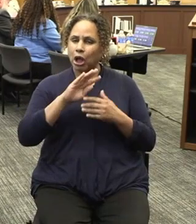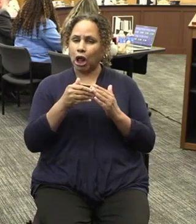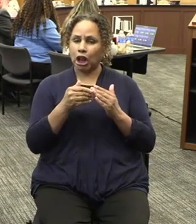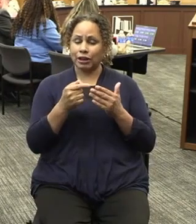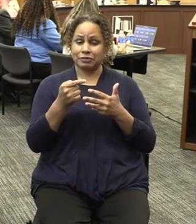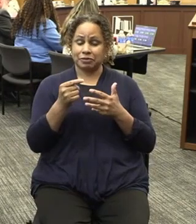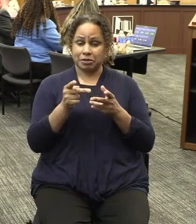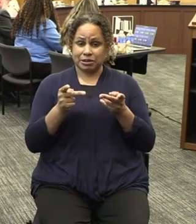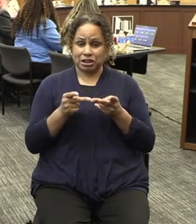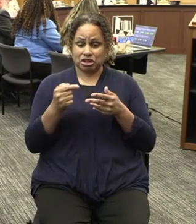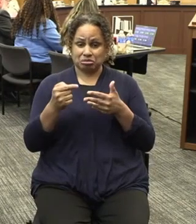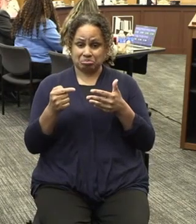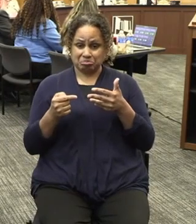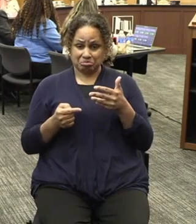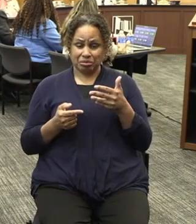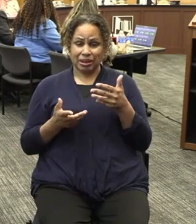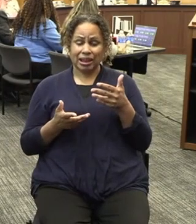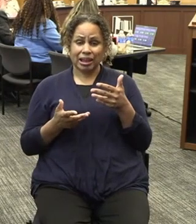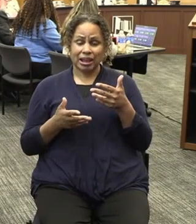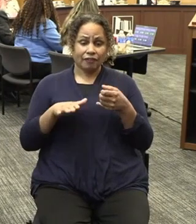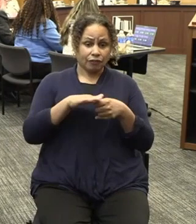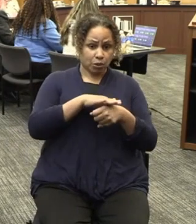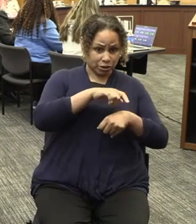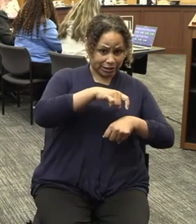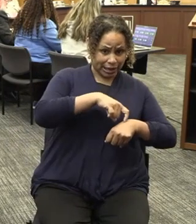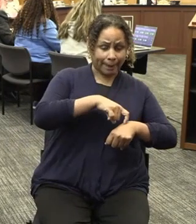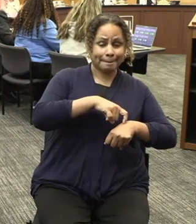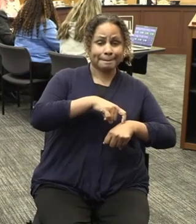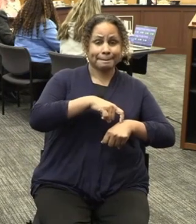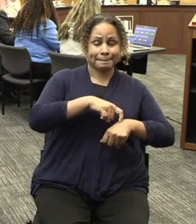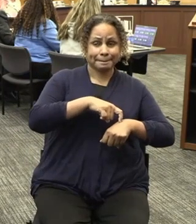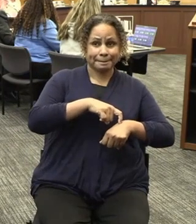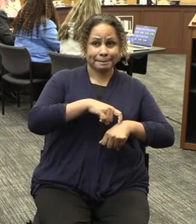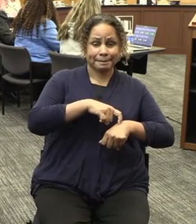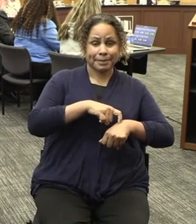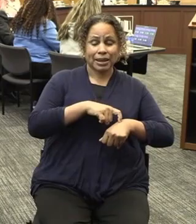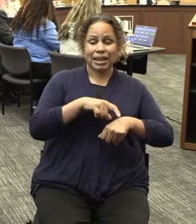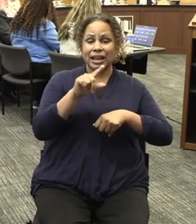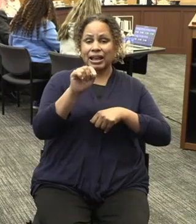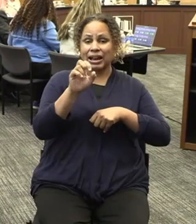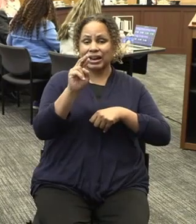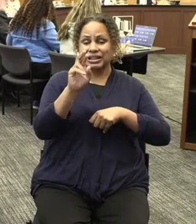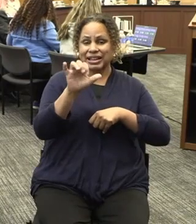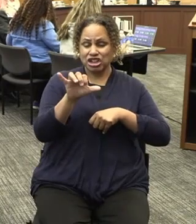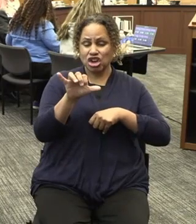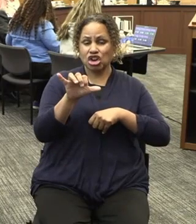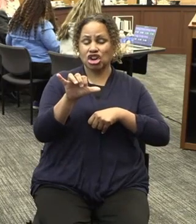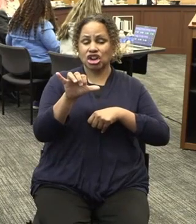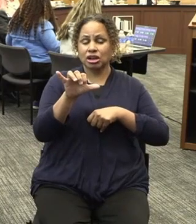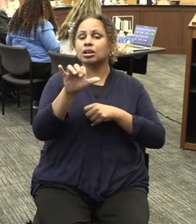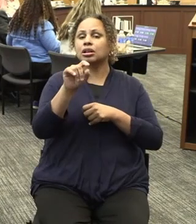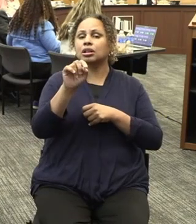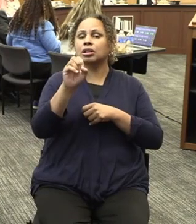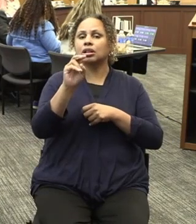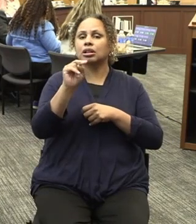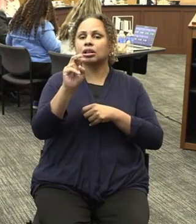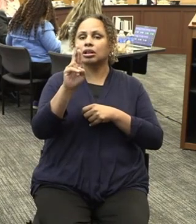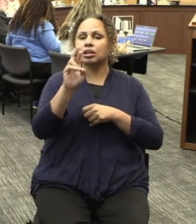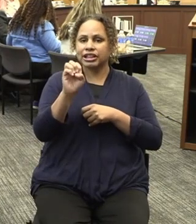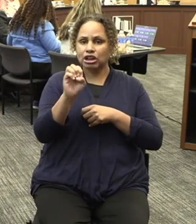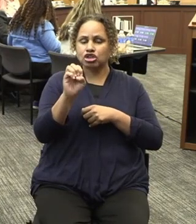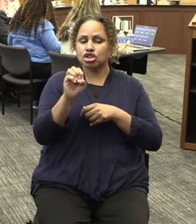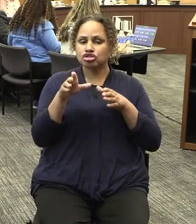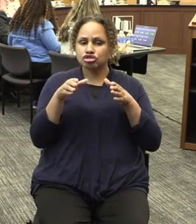positions are on a full-time tenure track, but this one is, and this